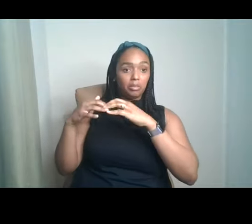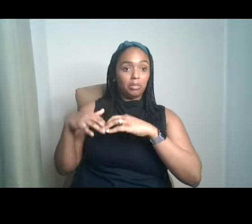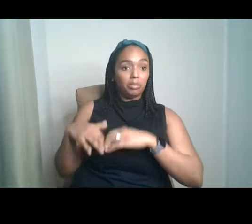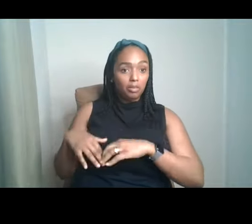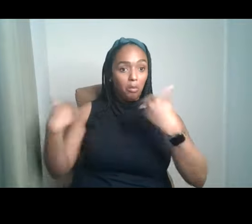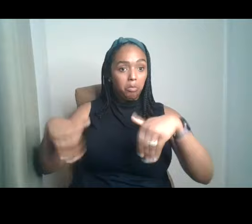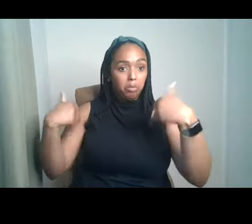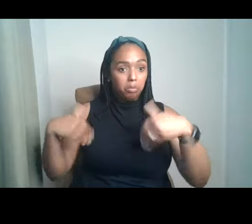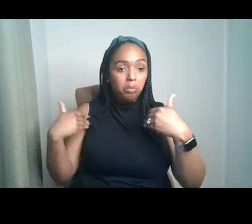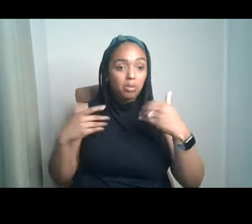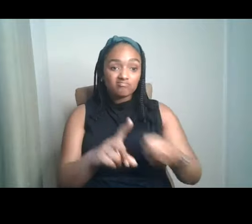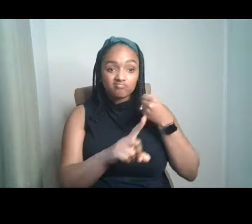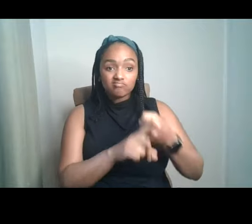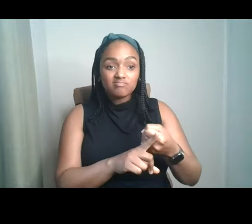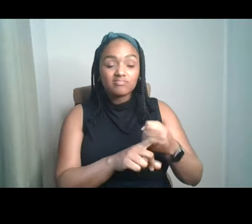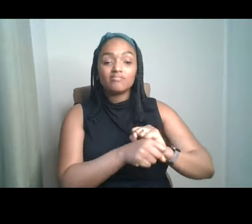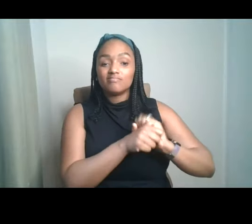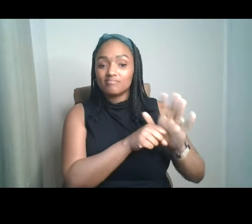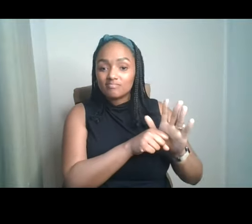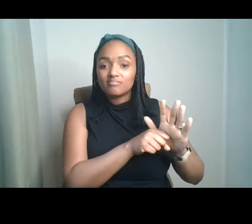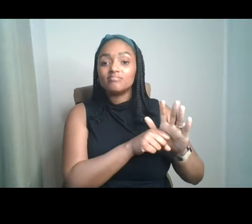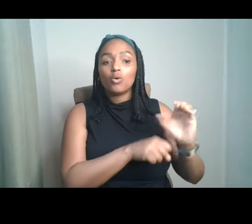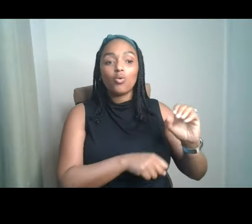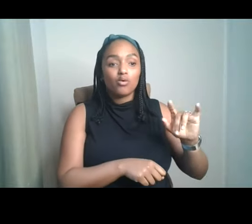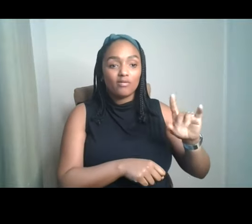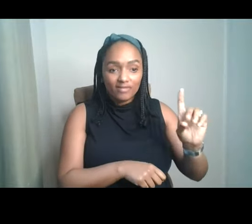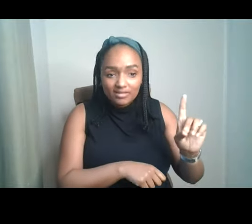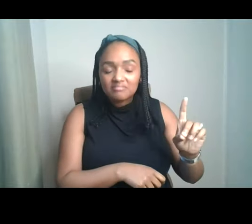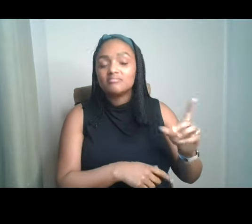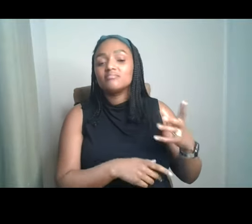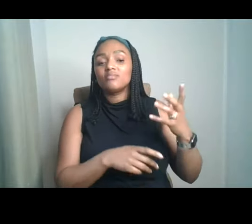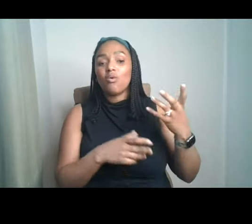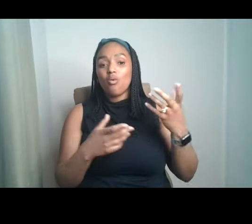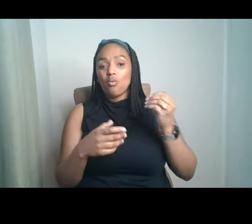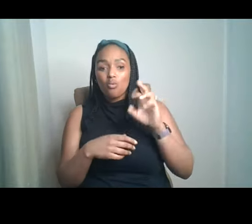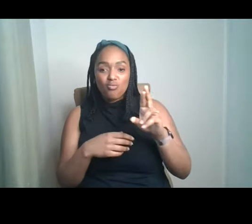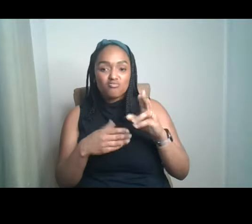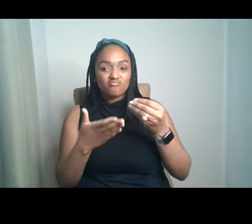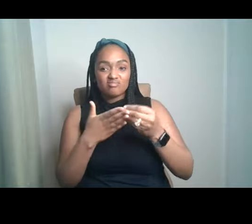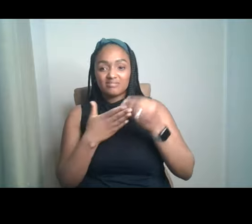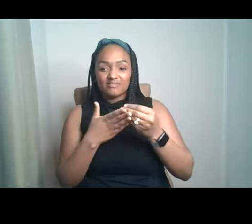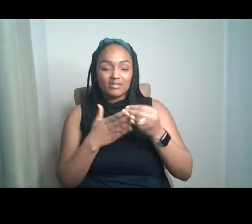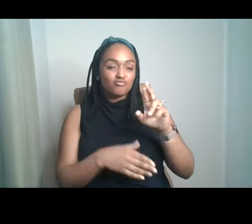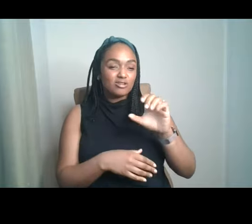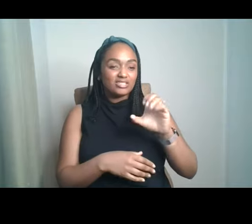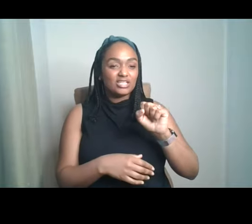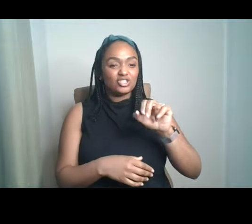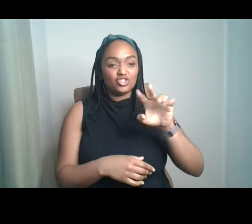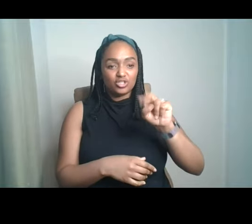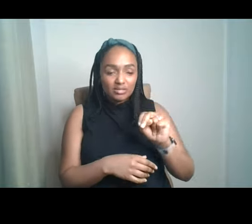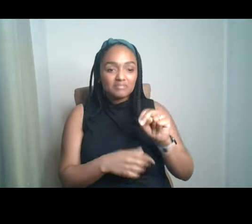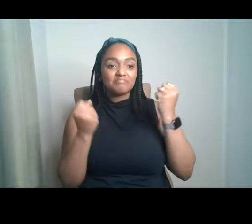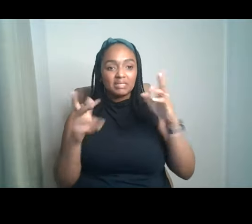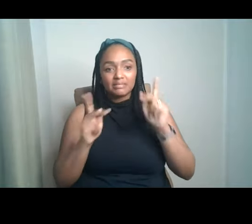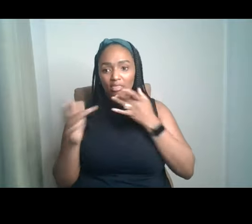or, you know, the recession or, you know, to name any of the other crises we've experienced in this